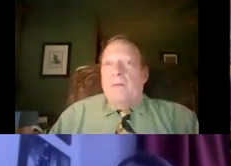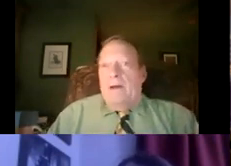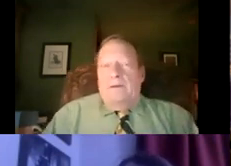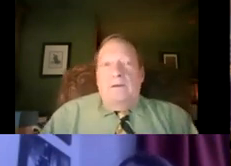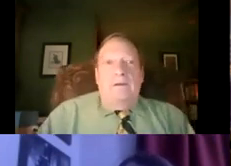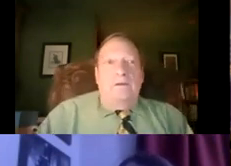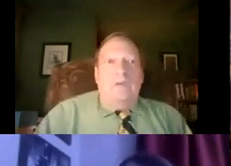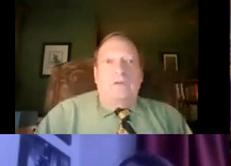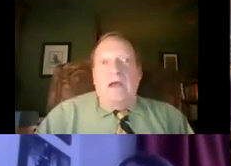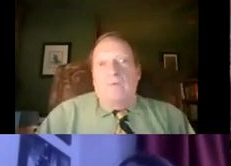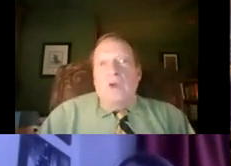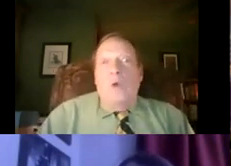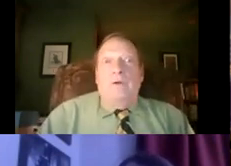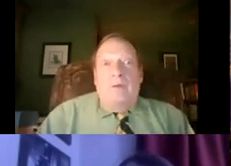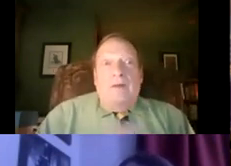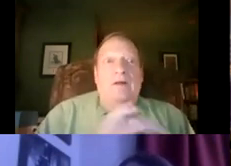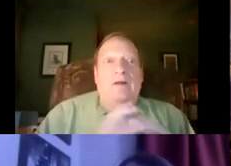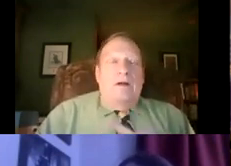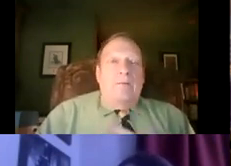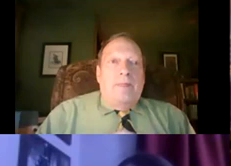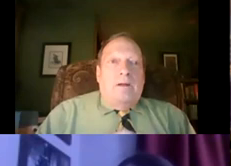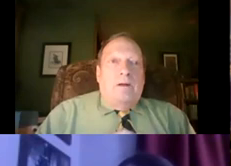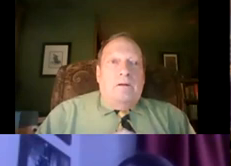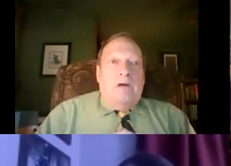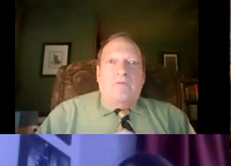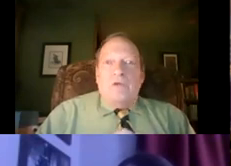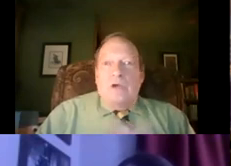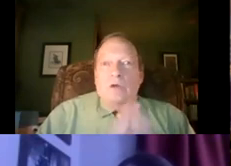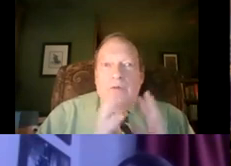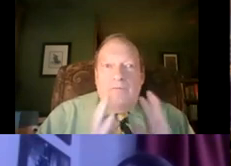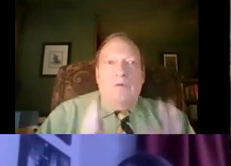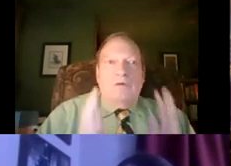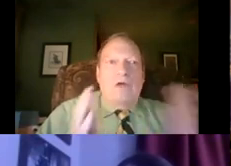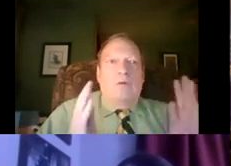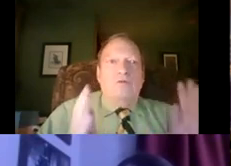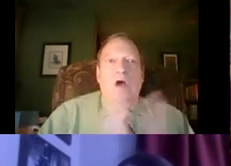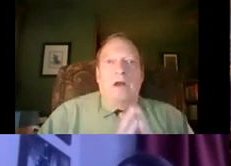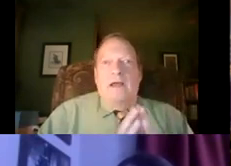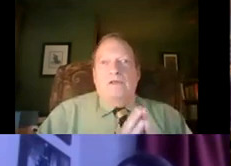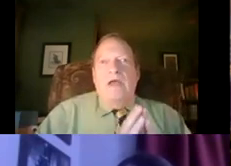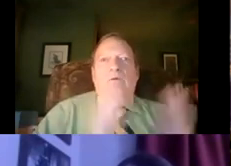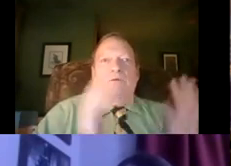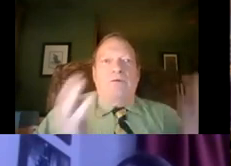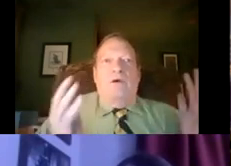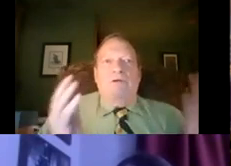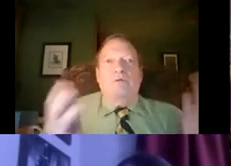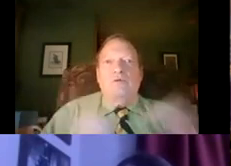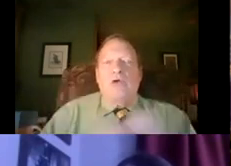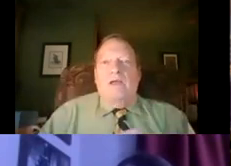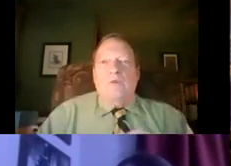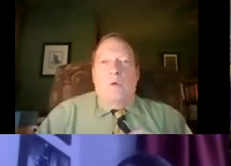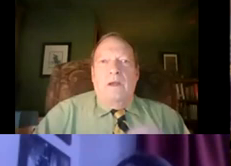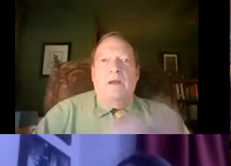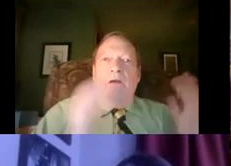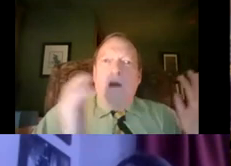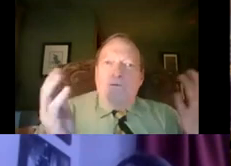talked about it and said it was the only conference in the country focused on what was the cutting edge then, which was a very social